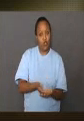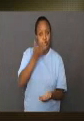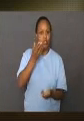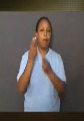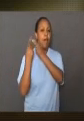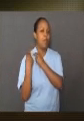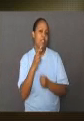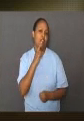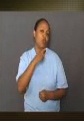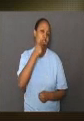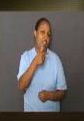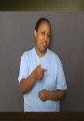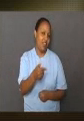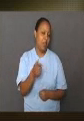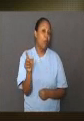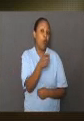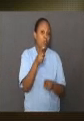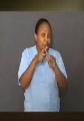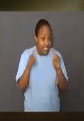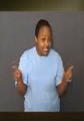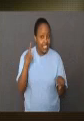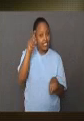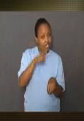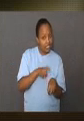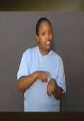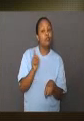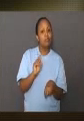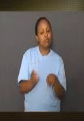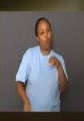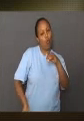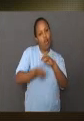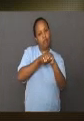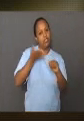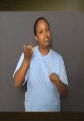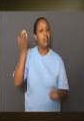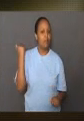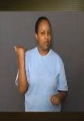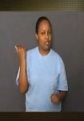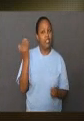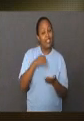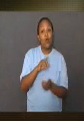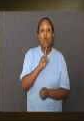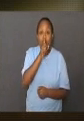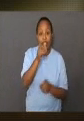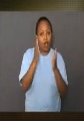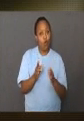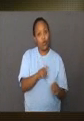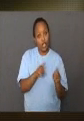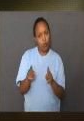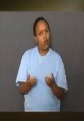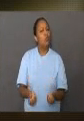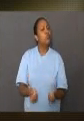resources. However, the regime was corrupt And the reality was that